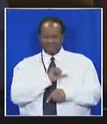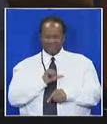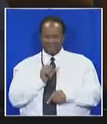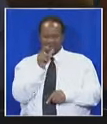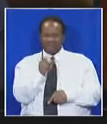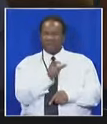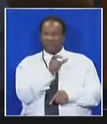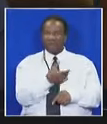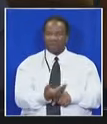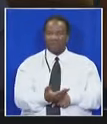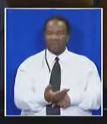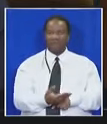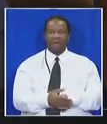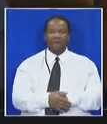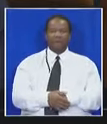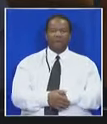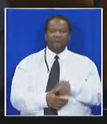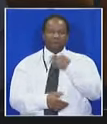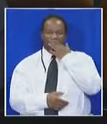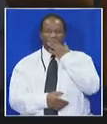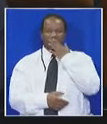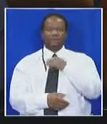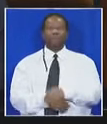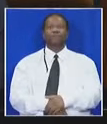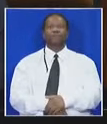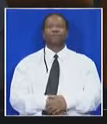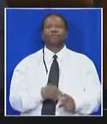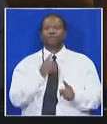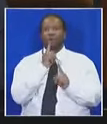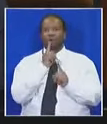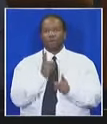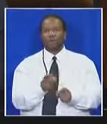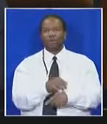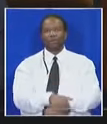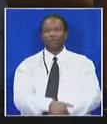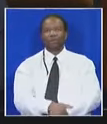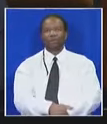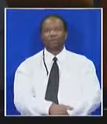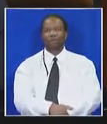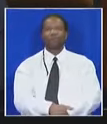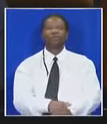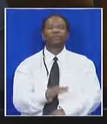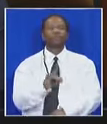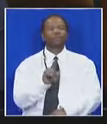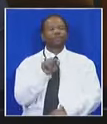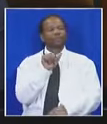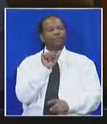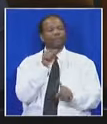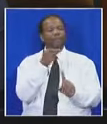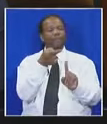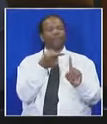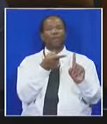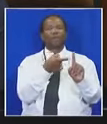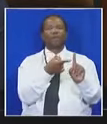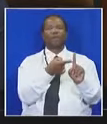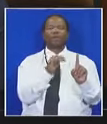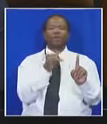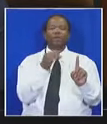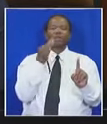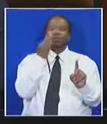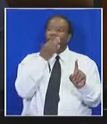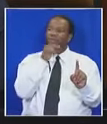order, if I may just ask a question for clarity. The reference you are making, were you referring to members